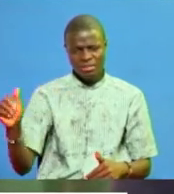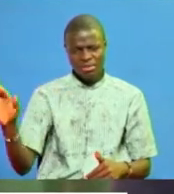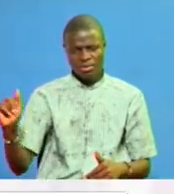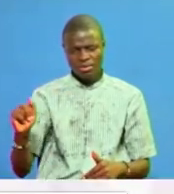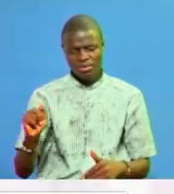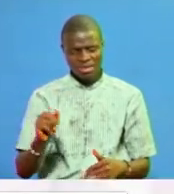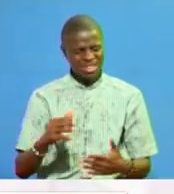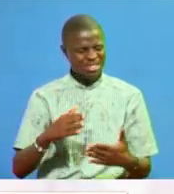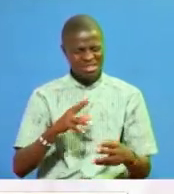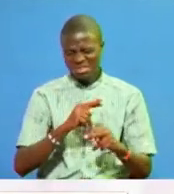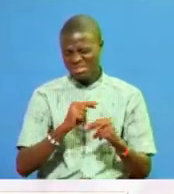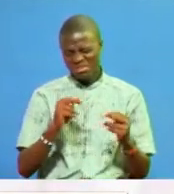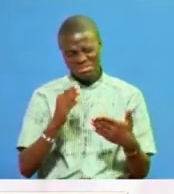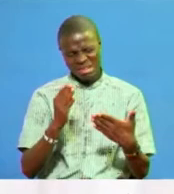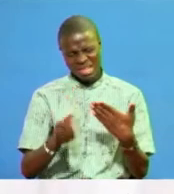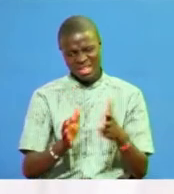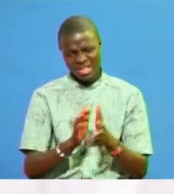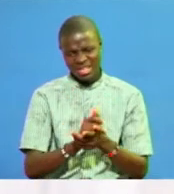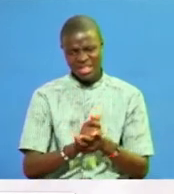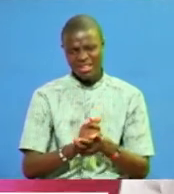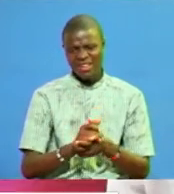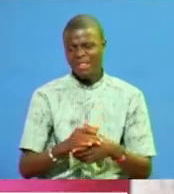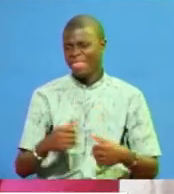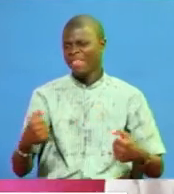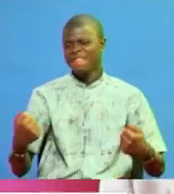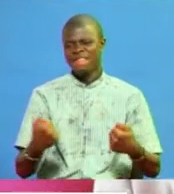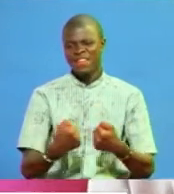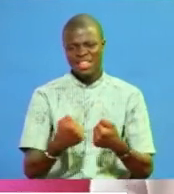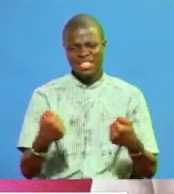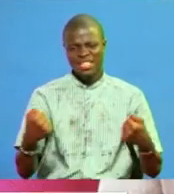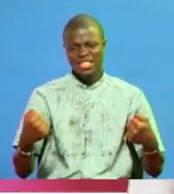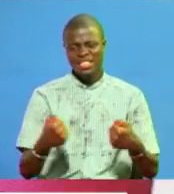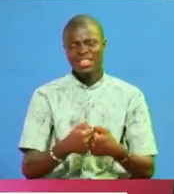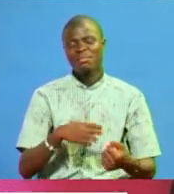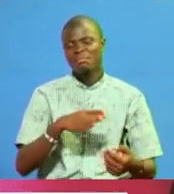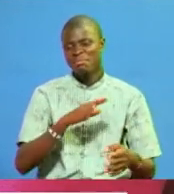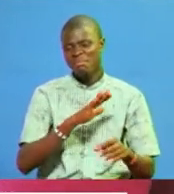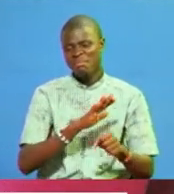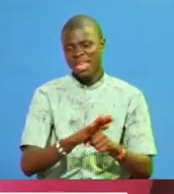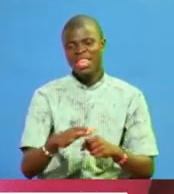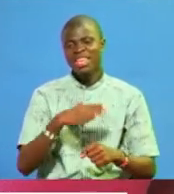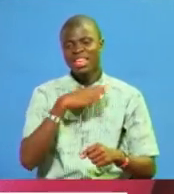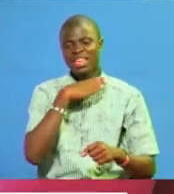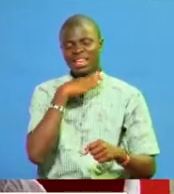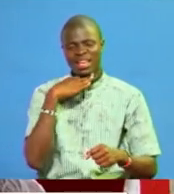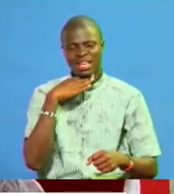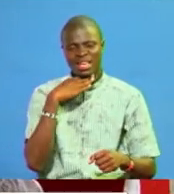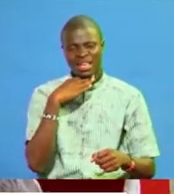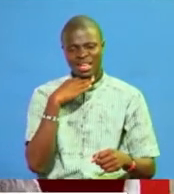and cattle rustling that have left several people dead, including police officers.